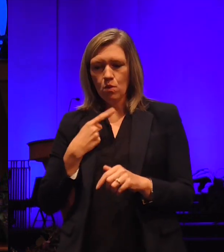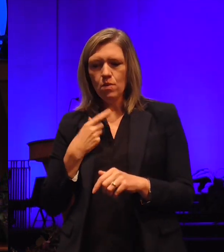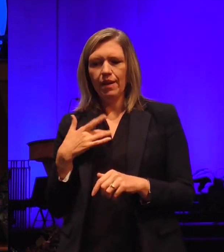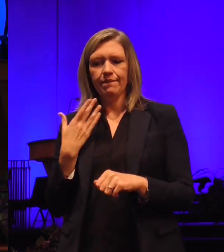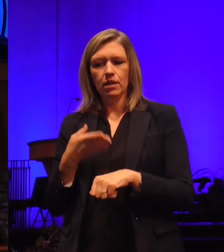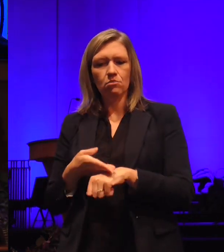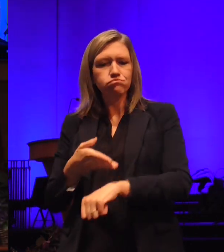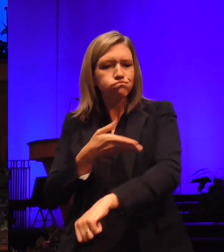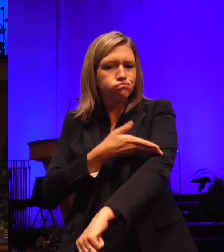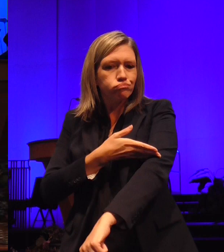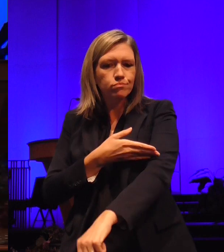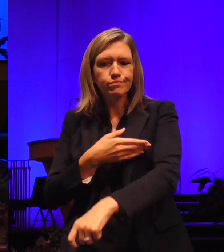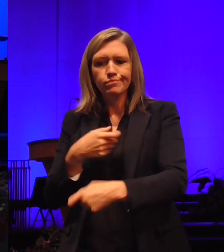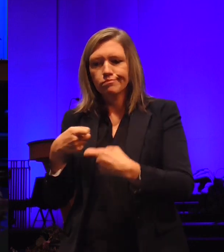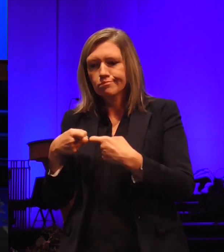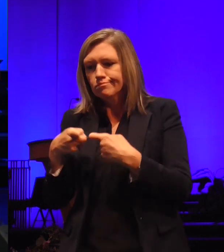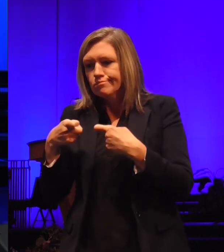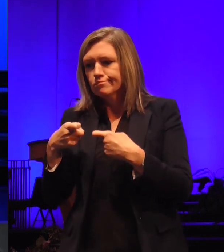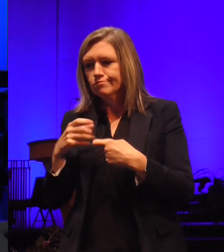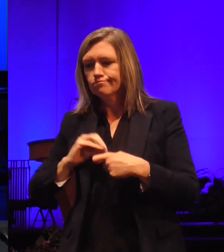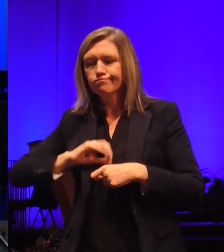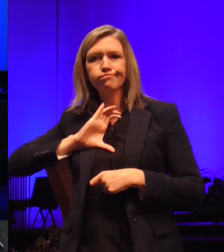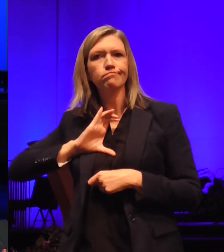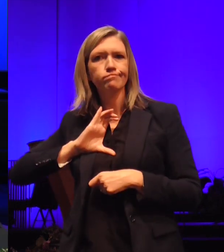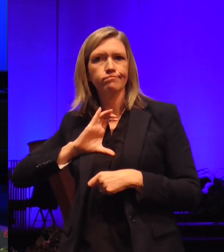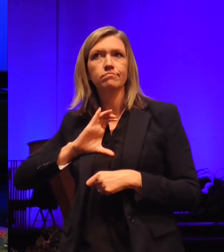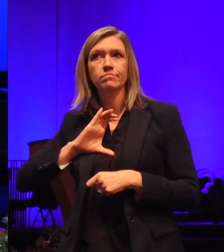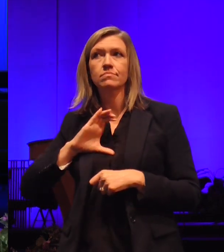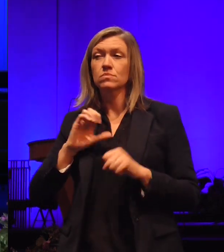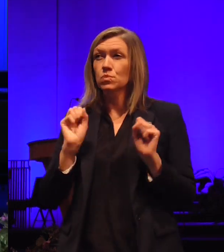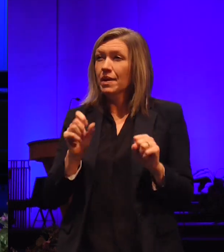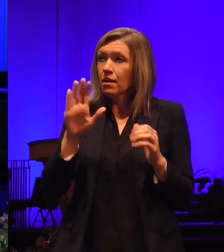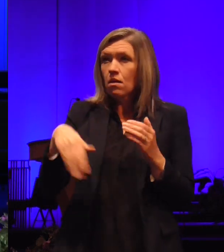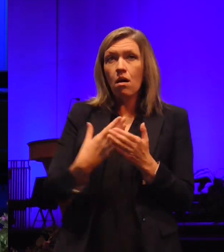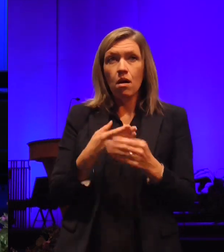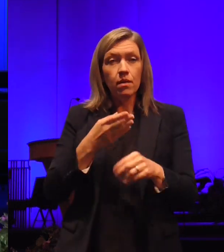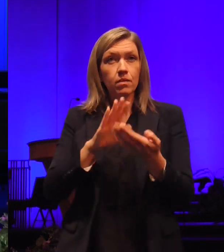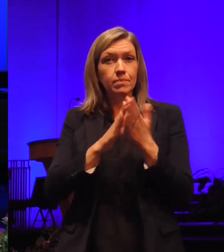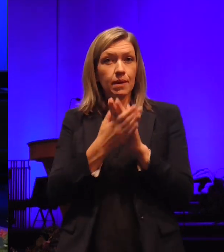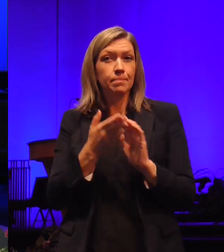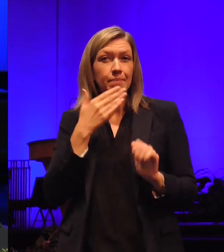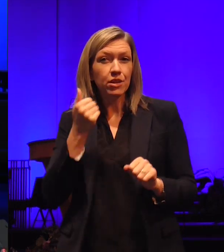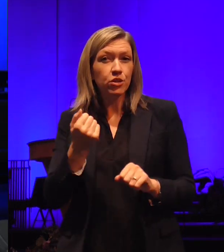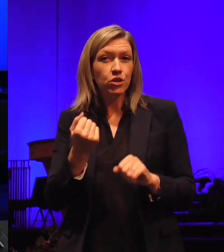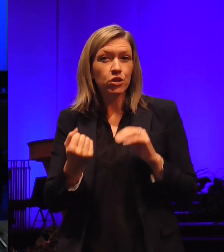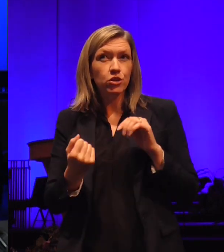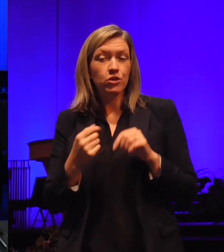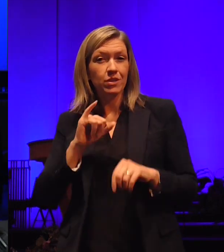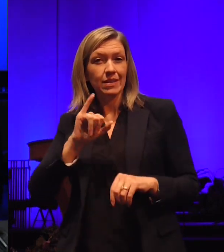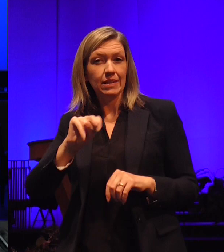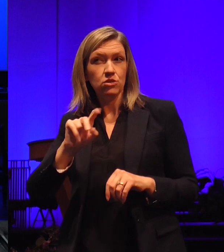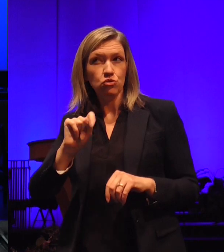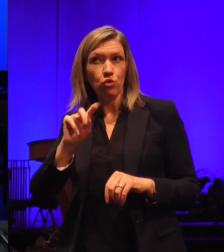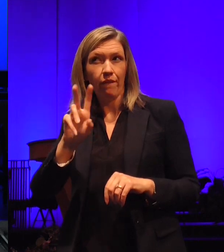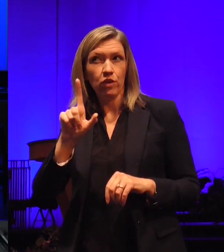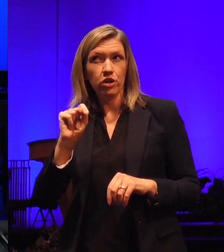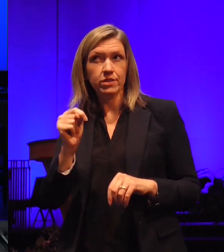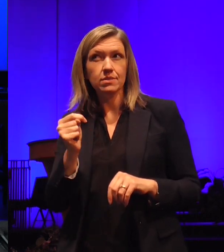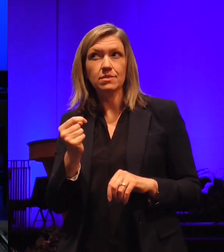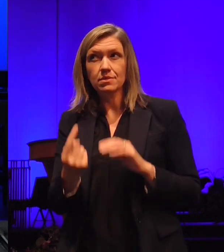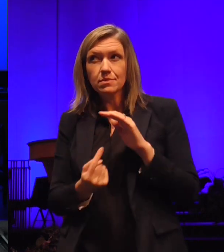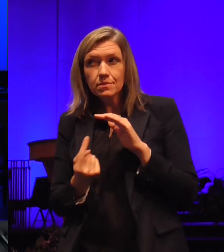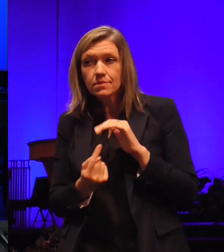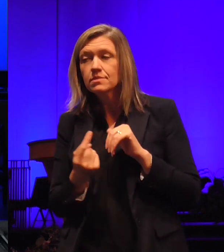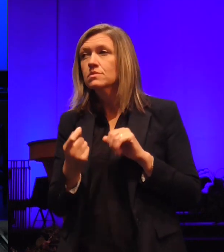could all be better introverts, not so that we can separate from the world and the people we love, so that we can reconnect with